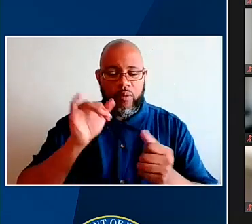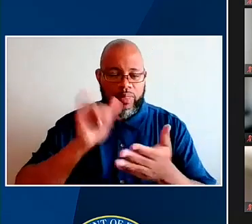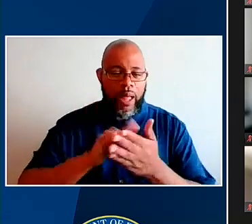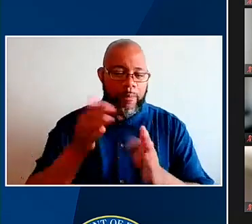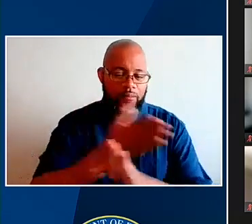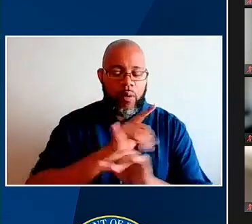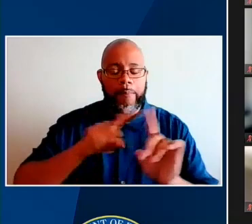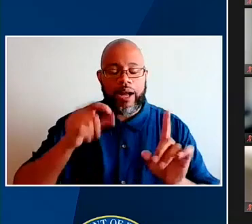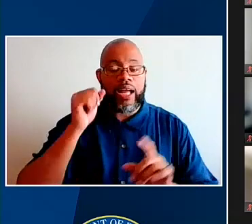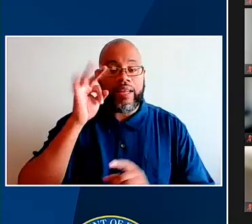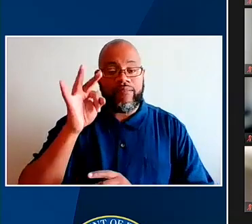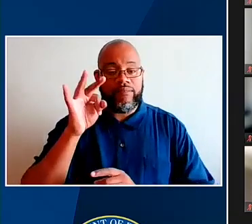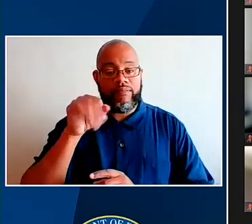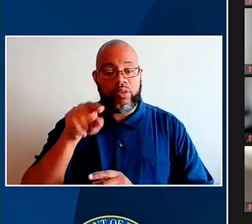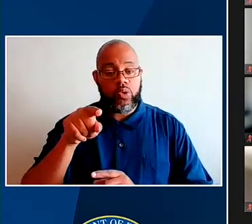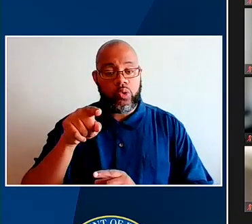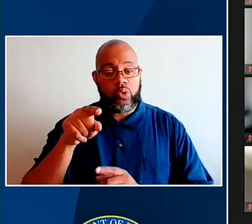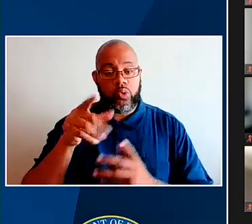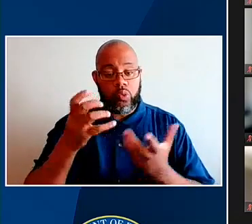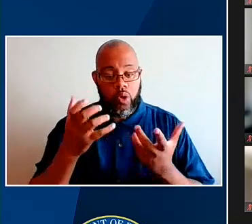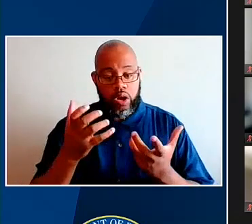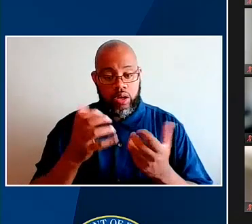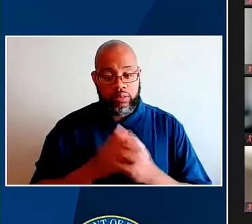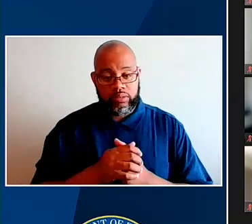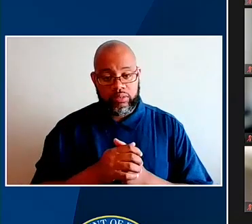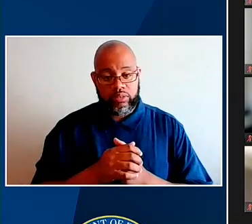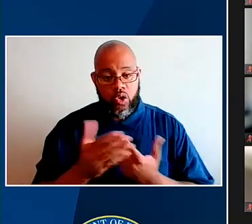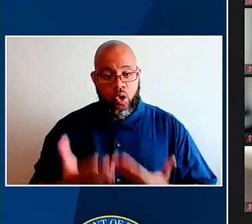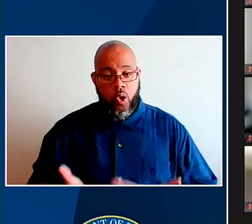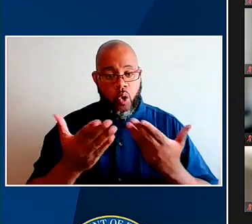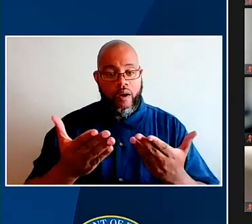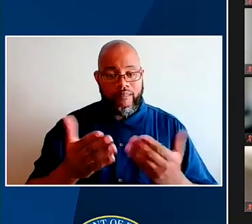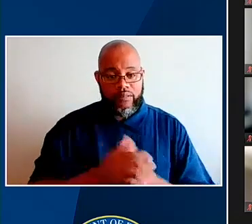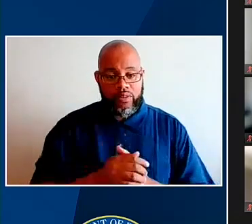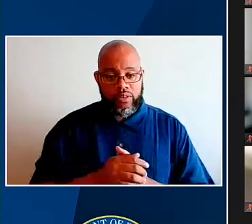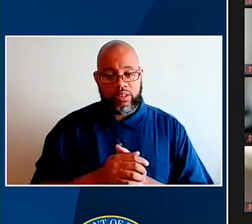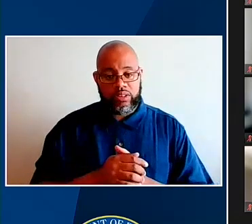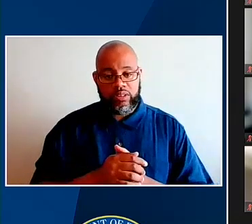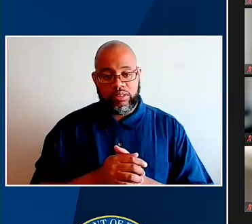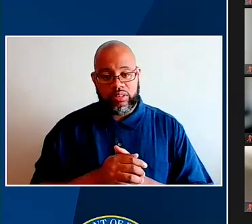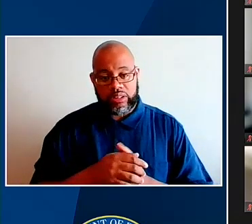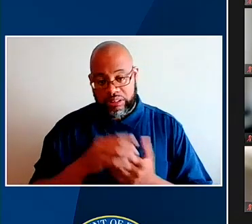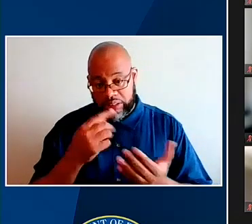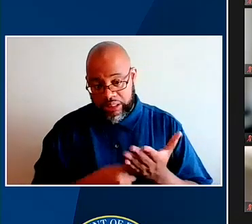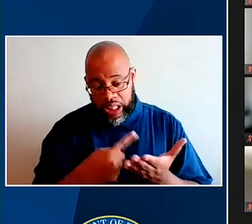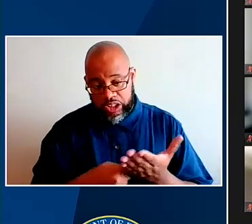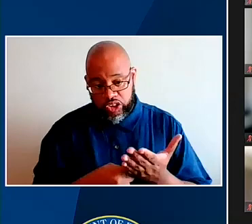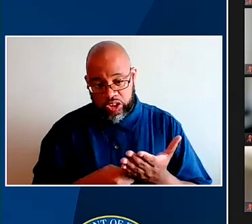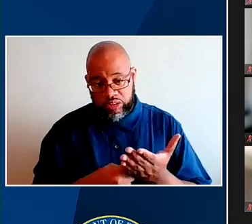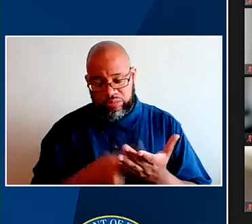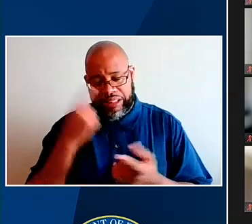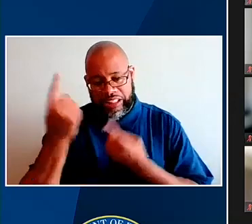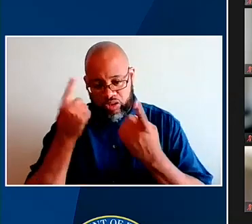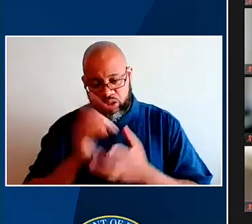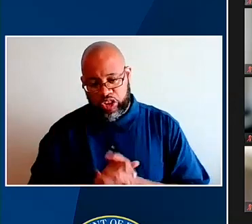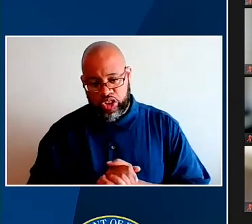So if negotiators want to offer their check in sort of consideration